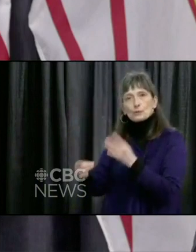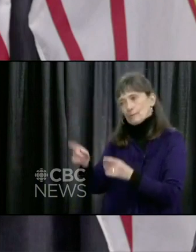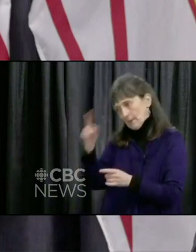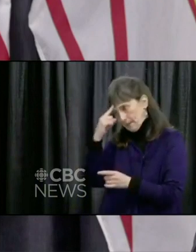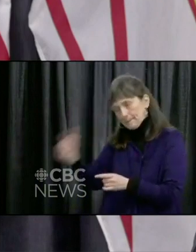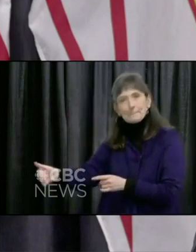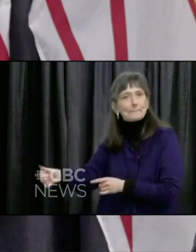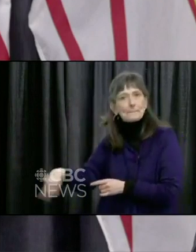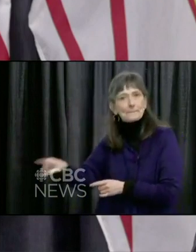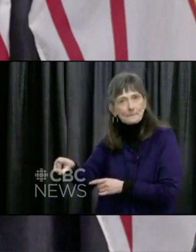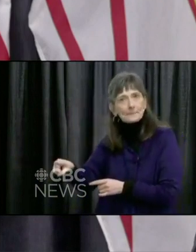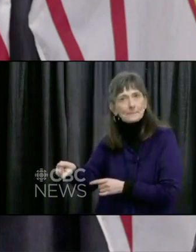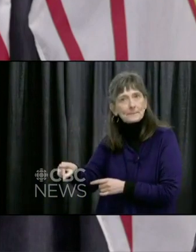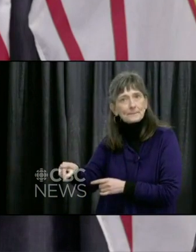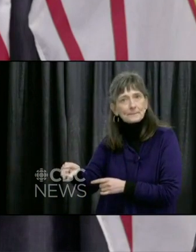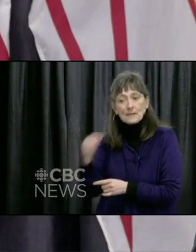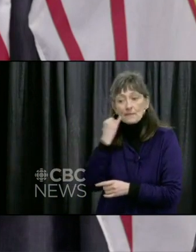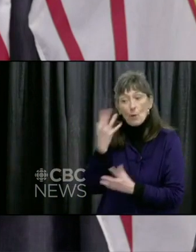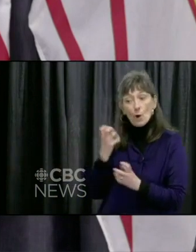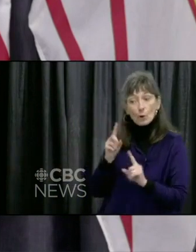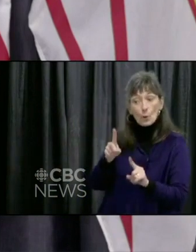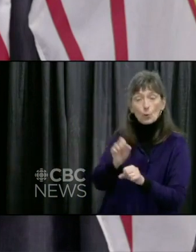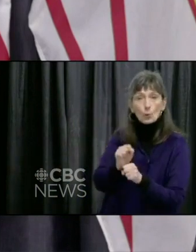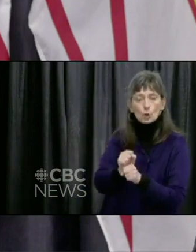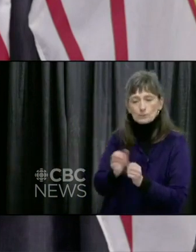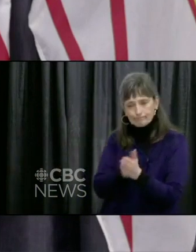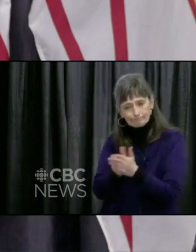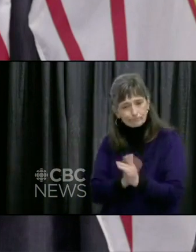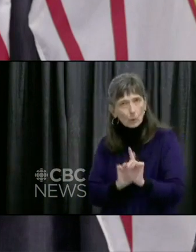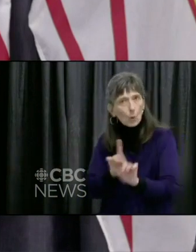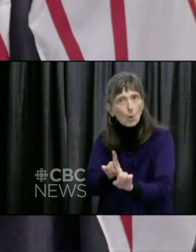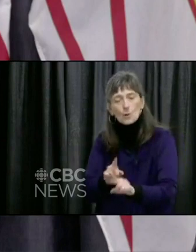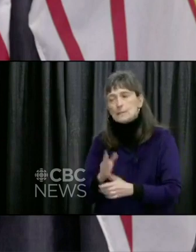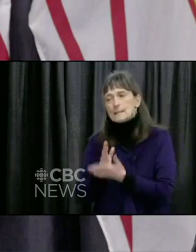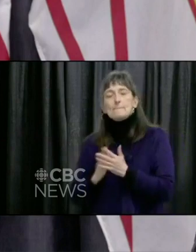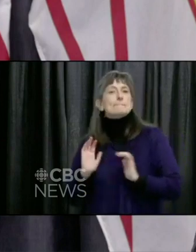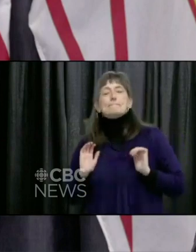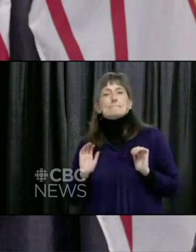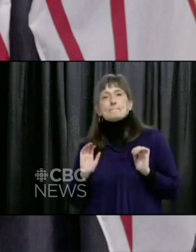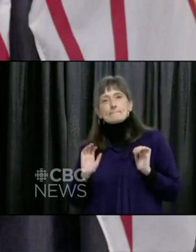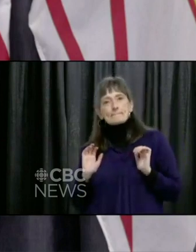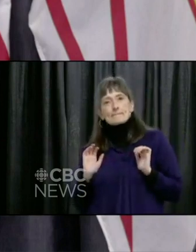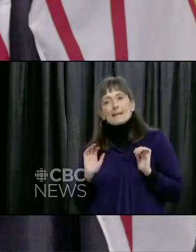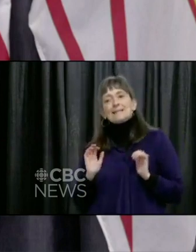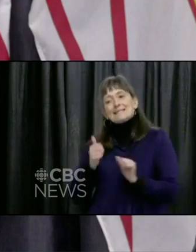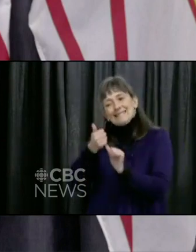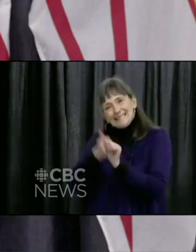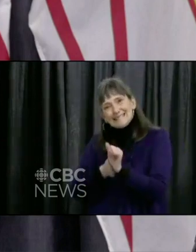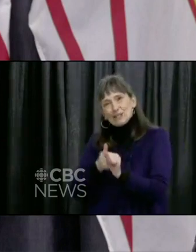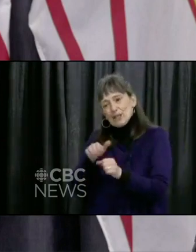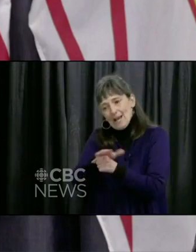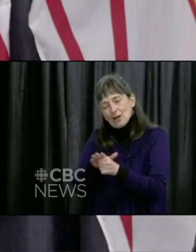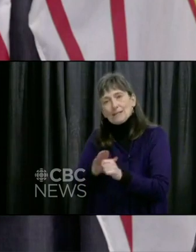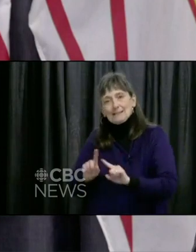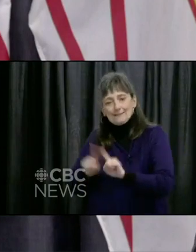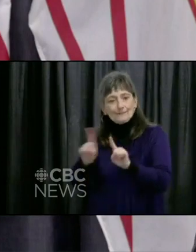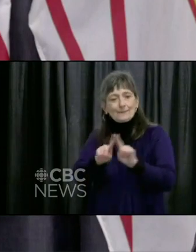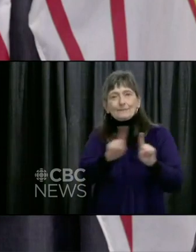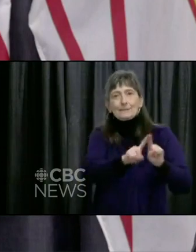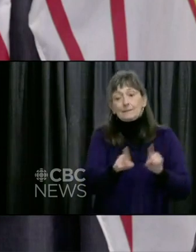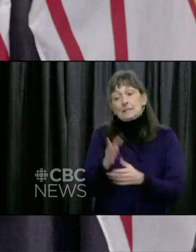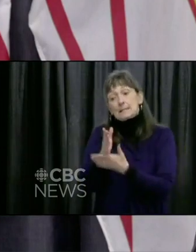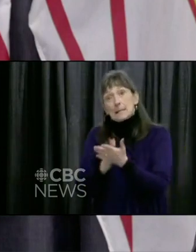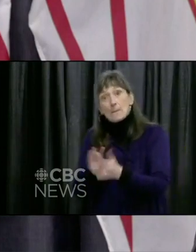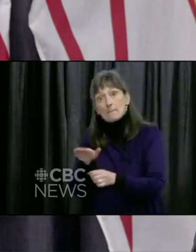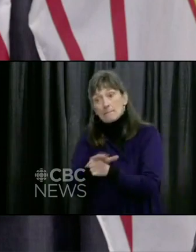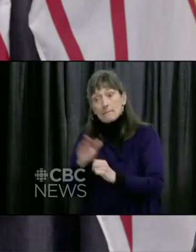go to work in the fish processing sector in some communities. Each plant will be specific. Some plants will be able to adapt better